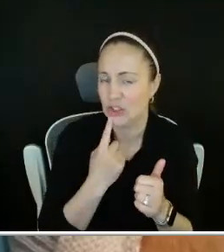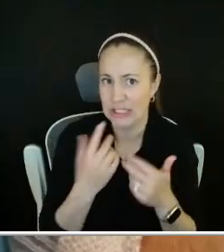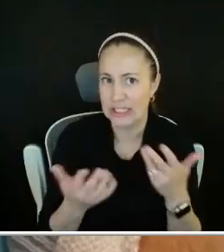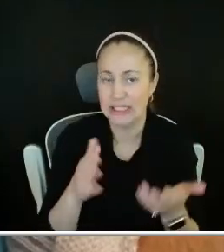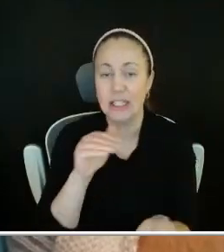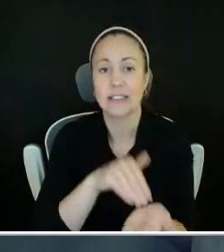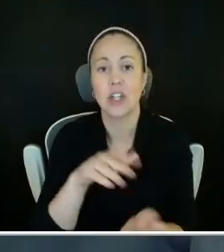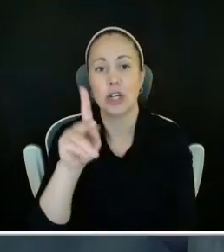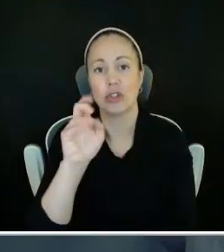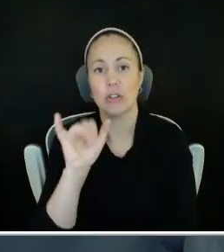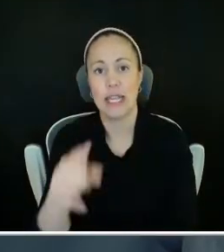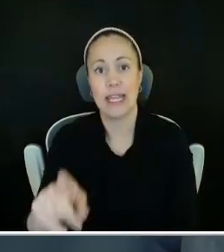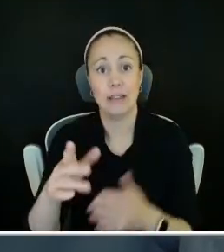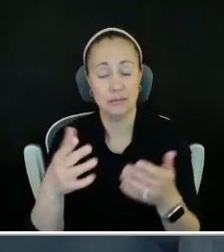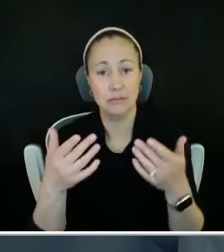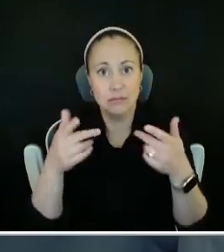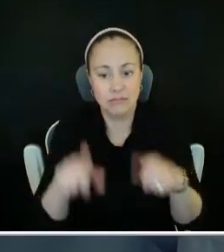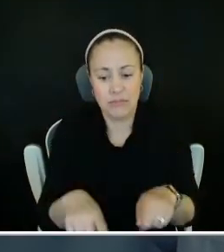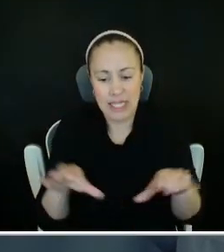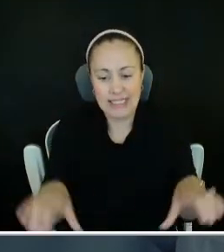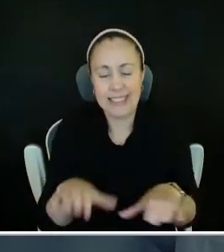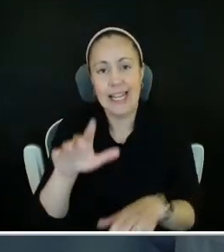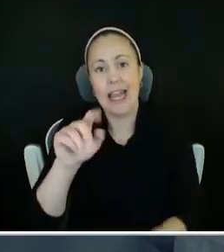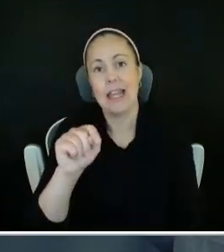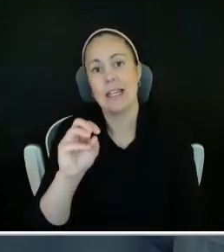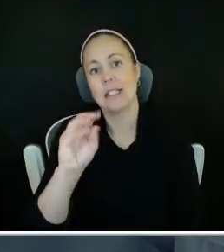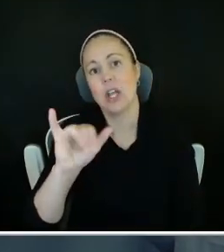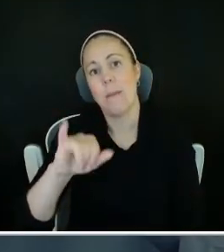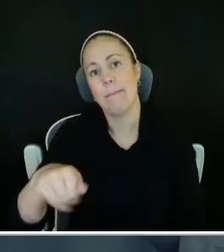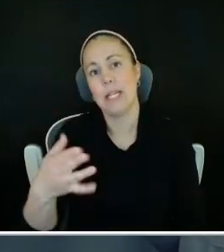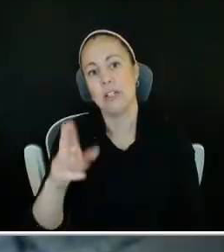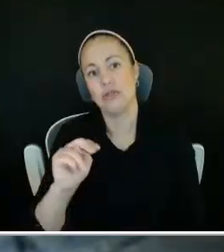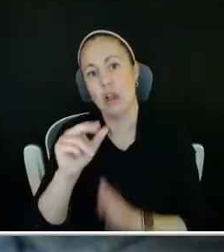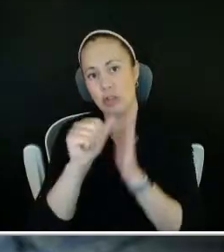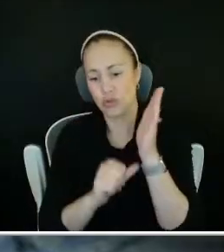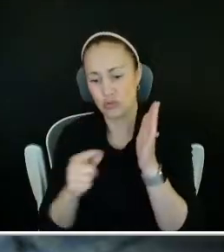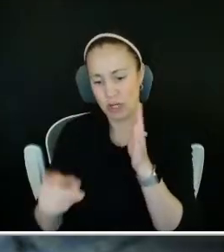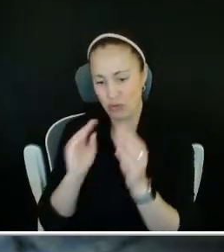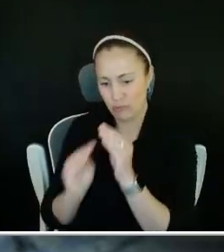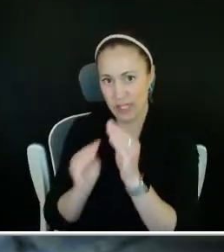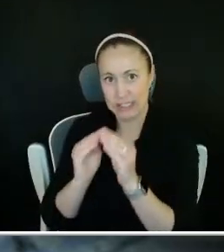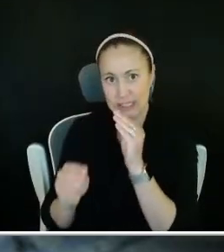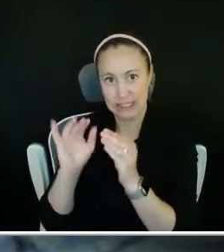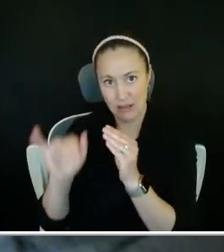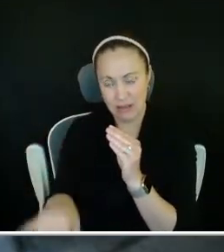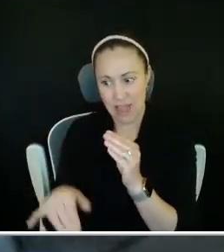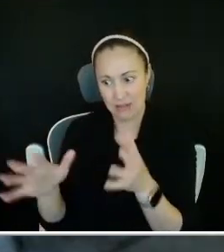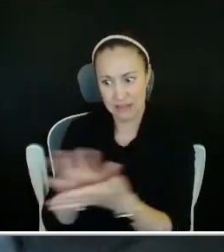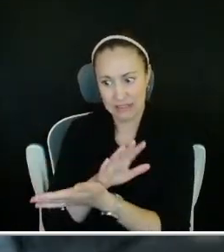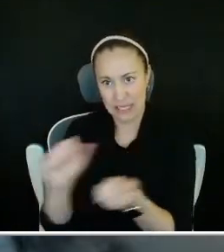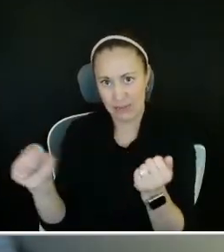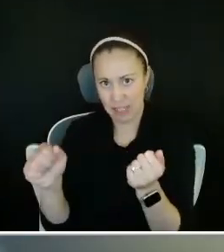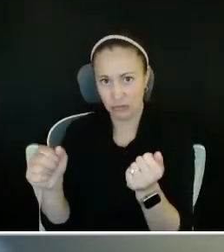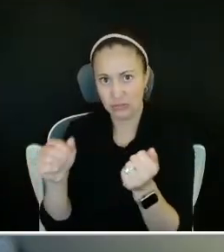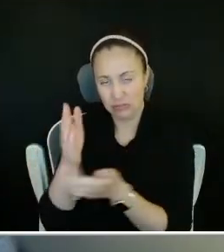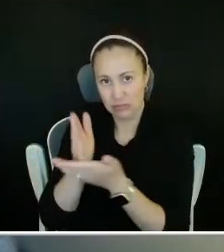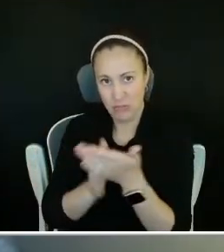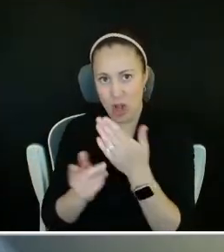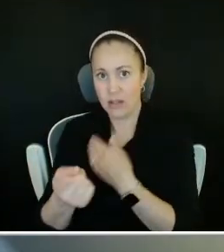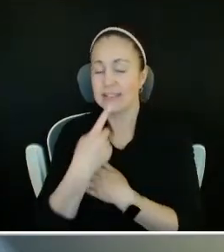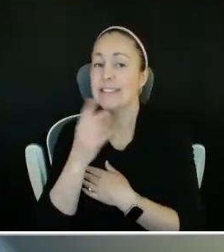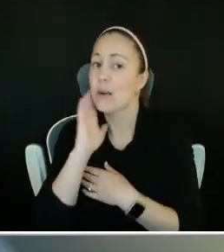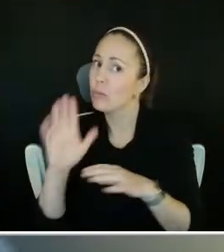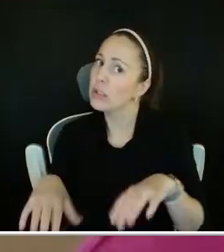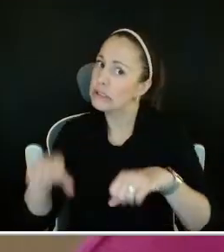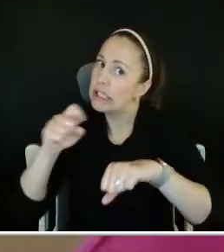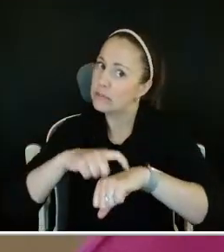John surgery to replace and repair the damaged ligament. He told her it would take some time to get back on the field, but she could do it. That